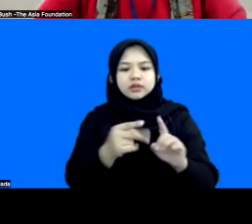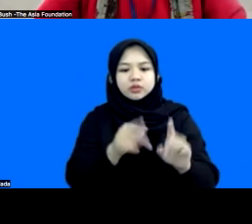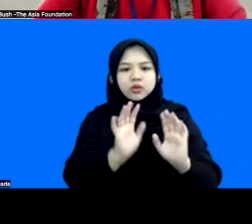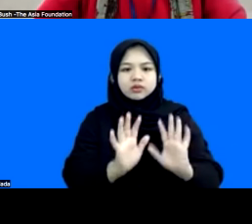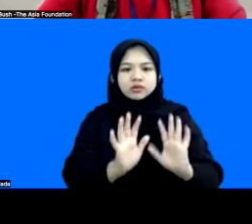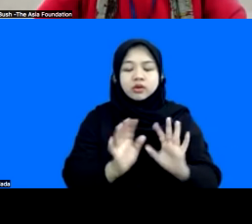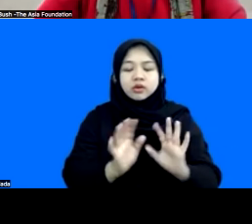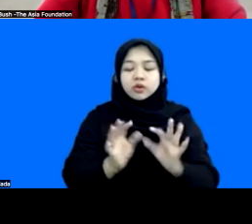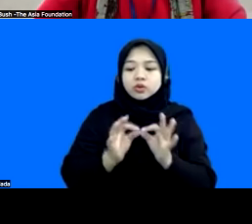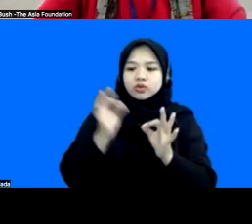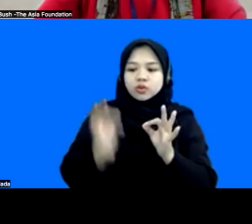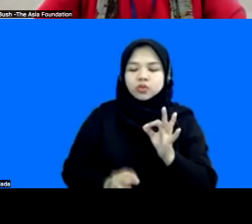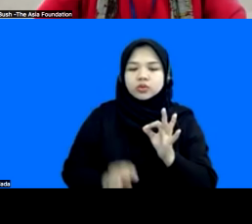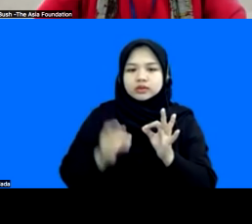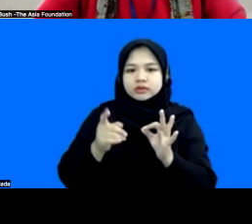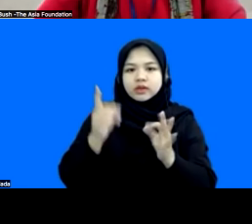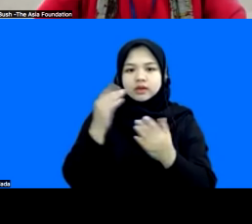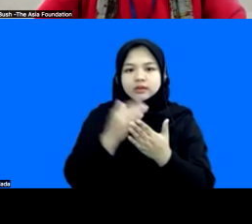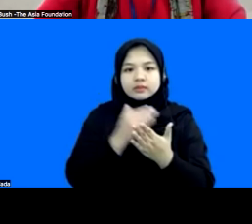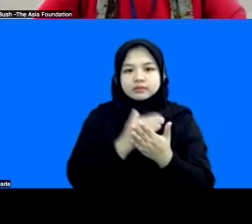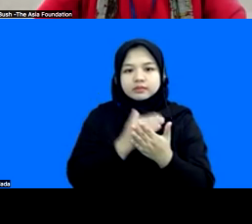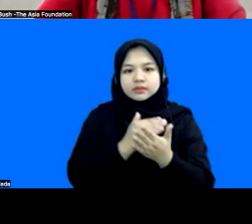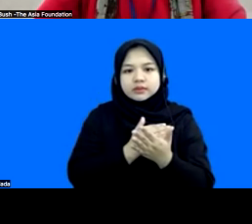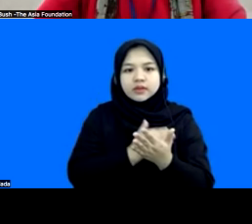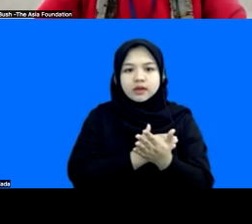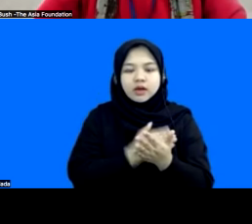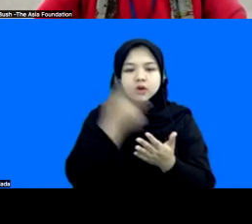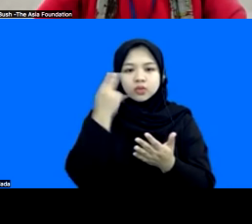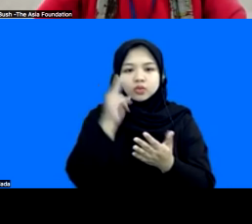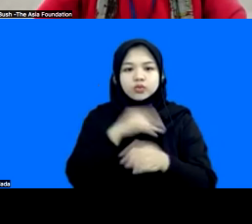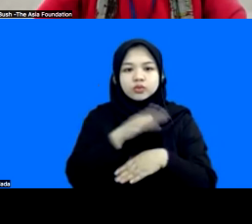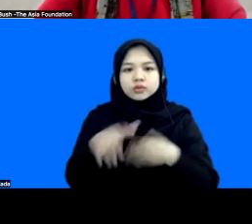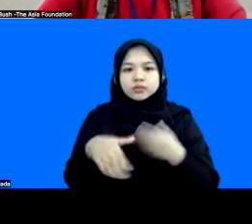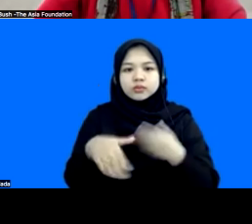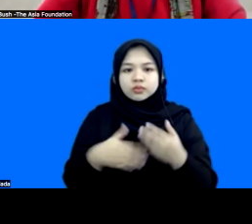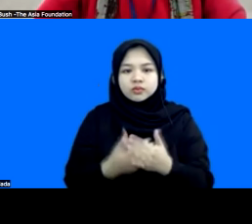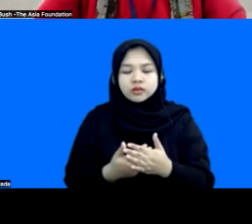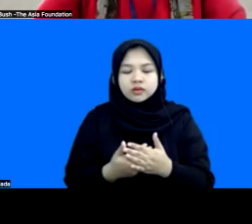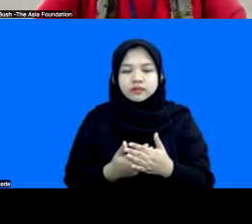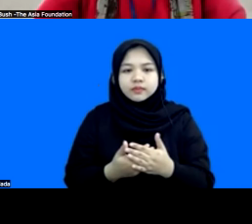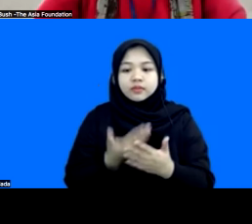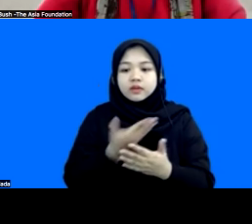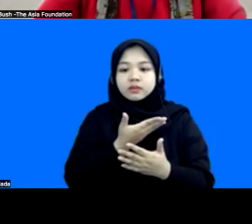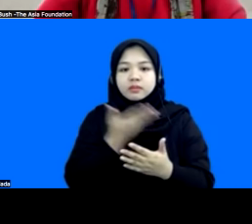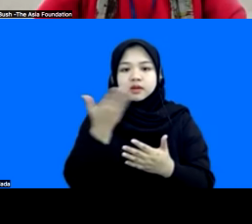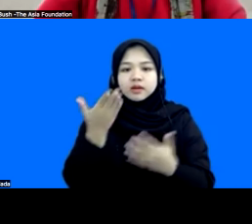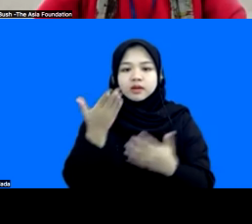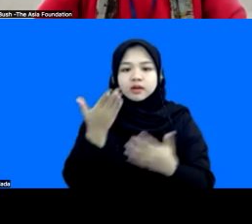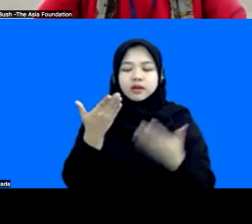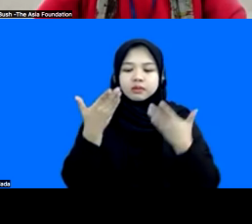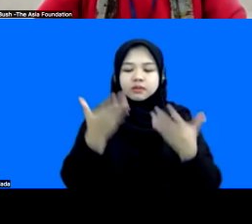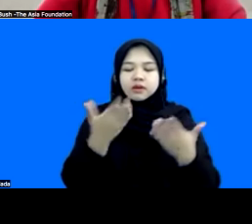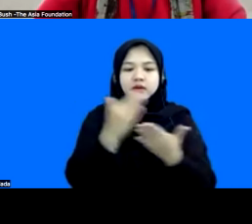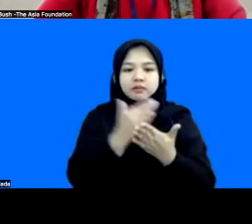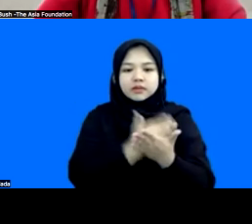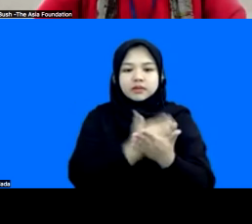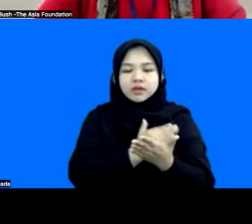the solutions are only seen in just one, in only one dimension. So I think that's also a